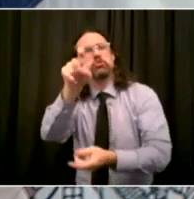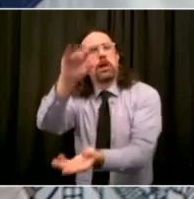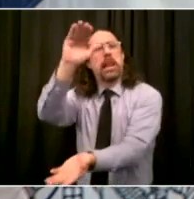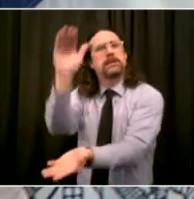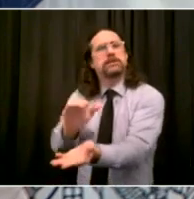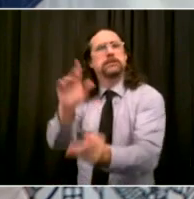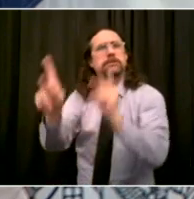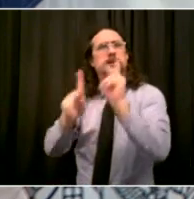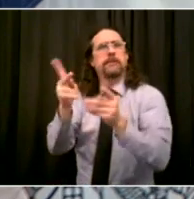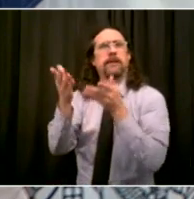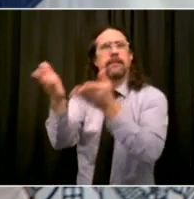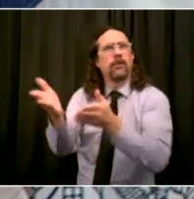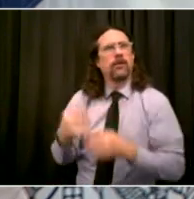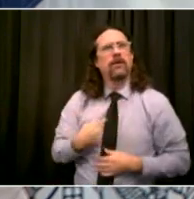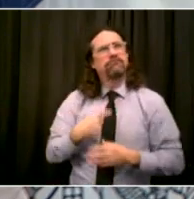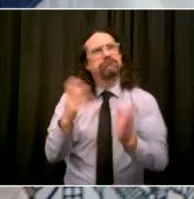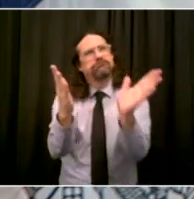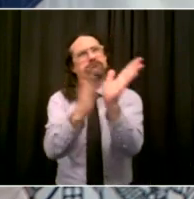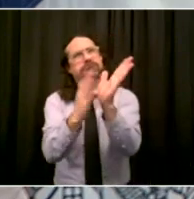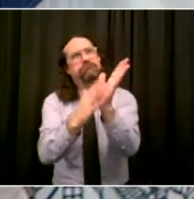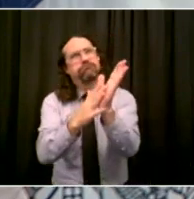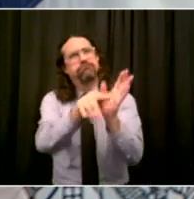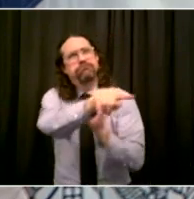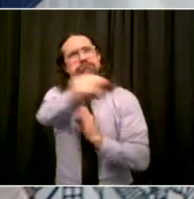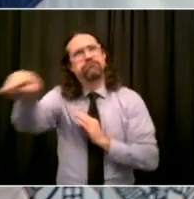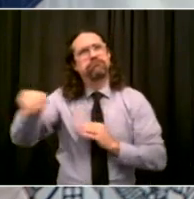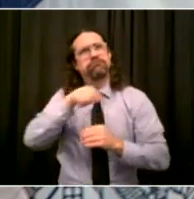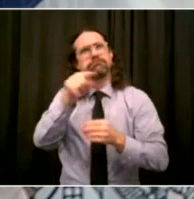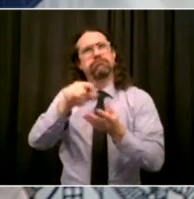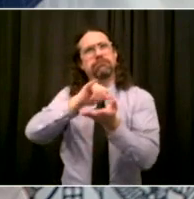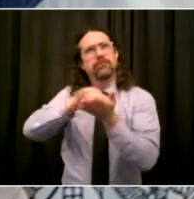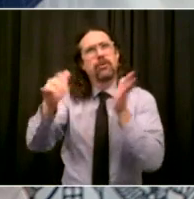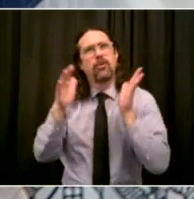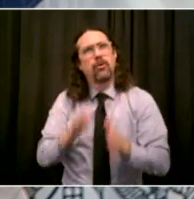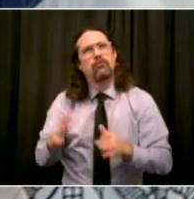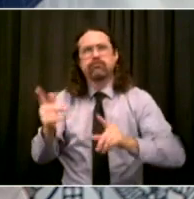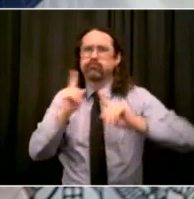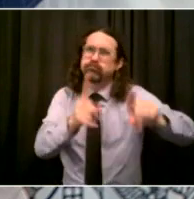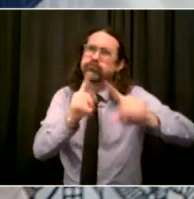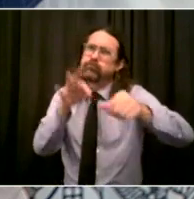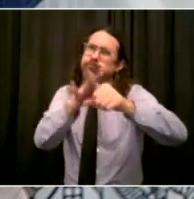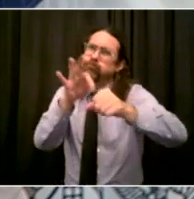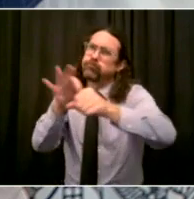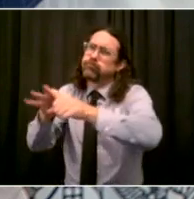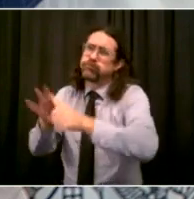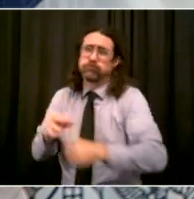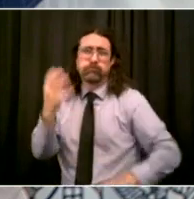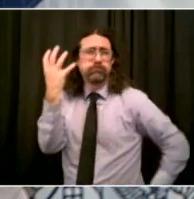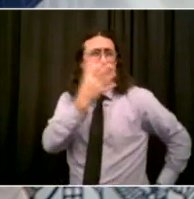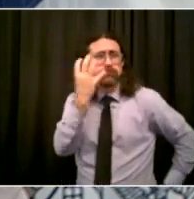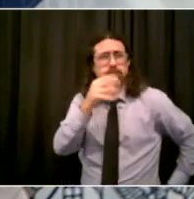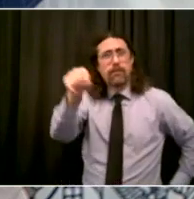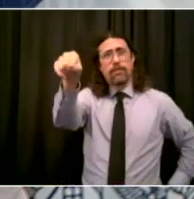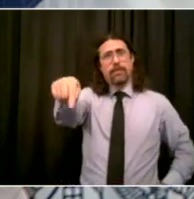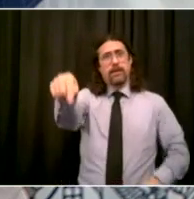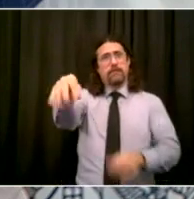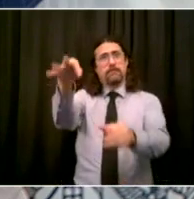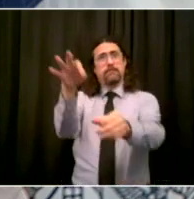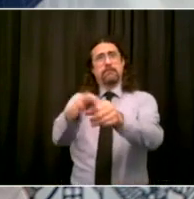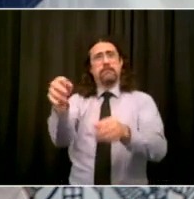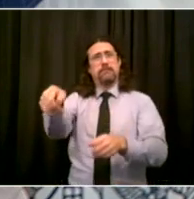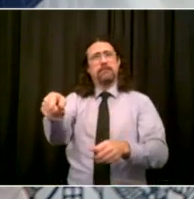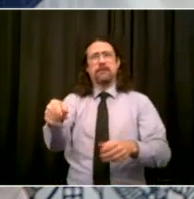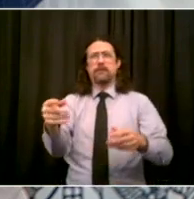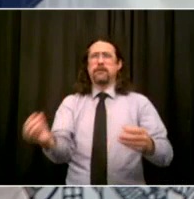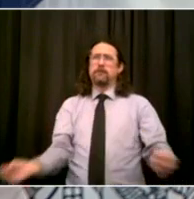still going to be a hell of a lot of people. What I'd say is if you have an early voting plan, stick with it. If you can